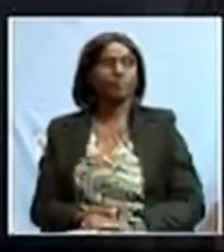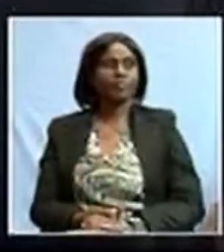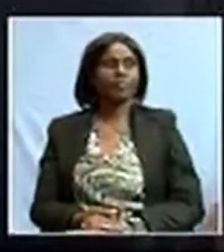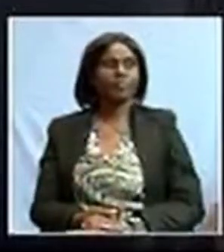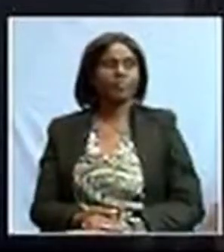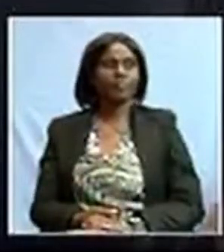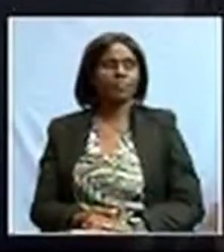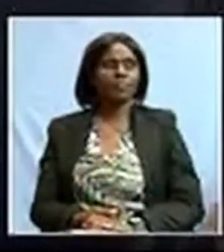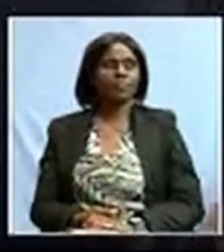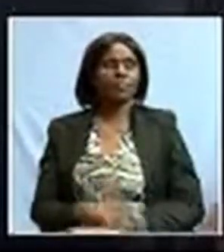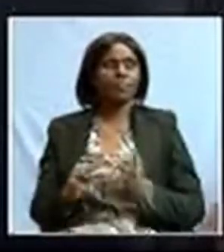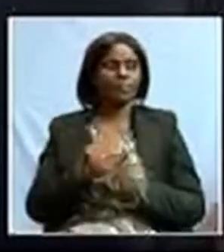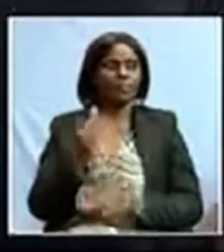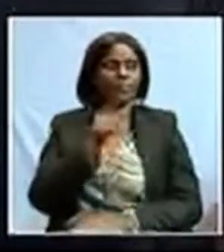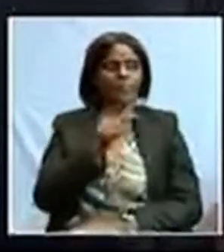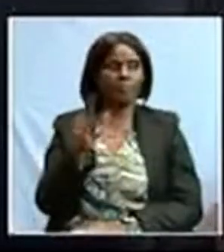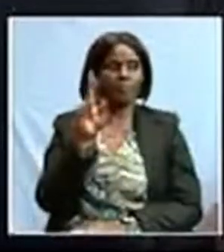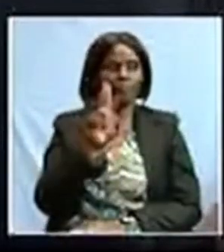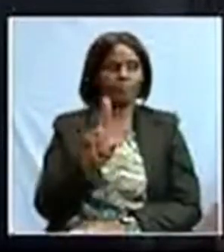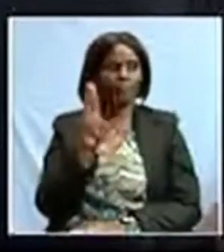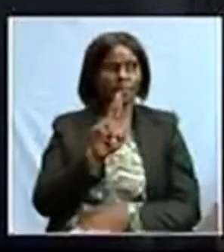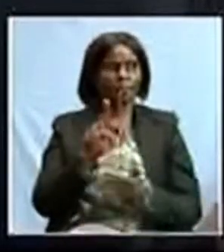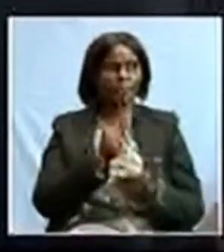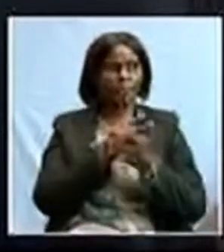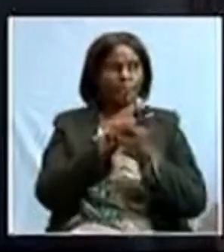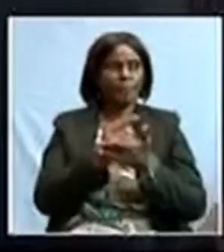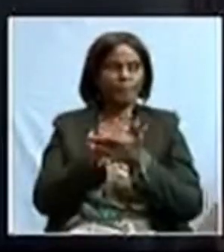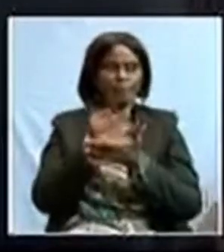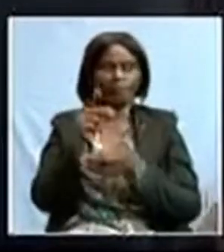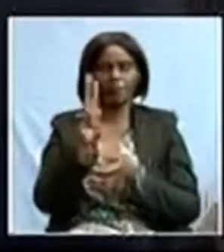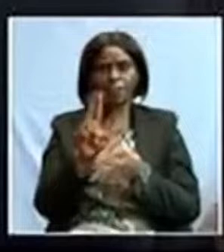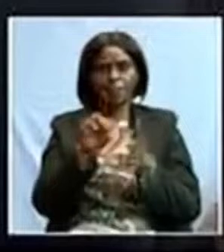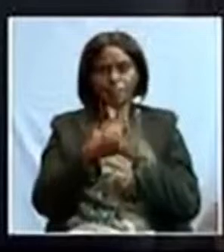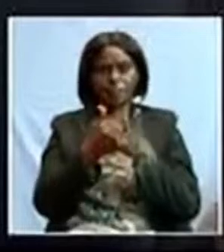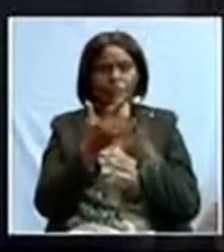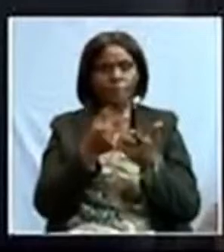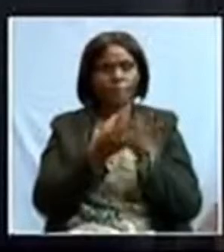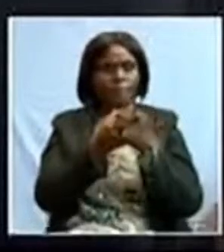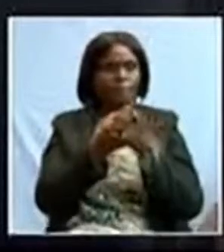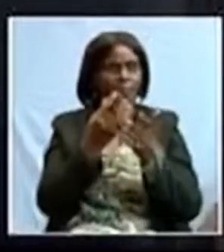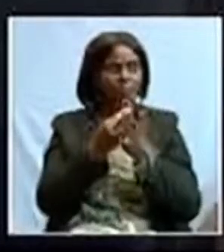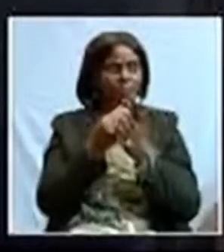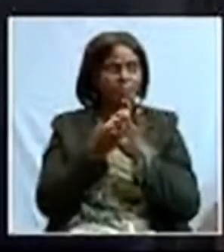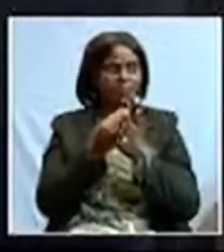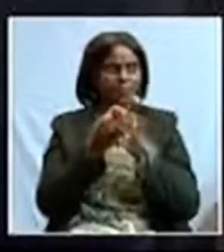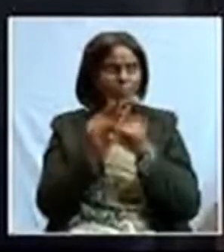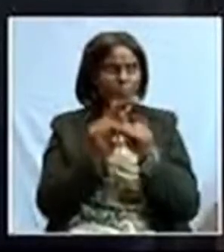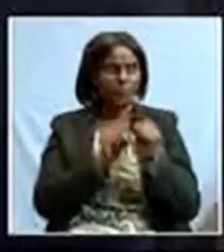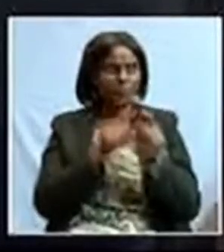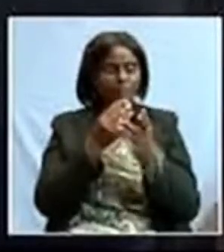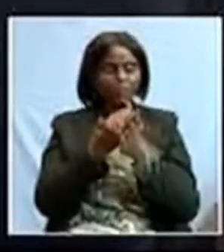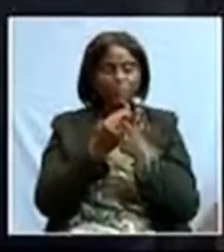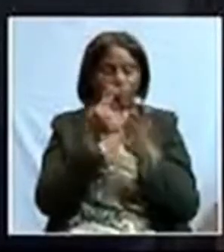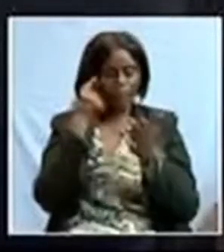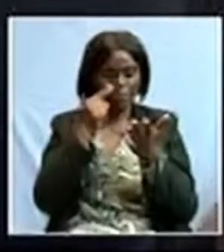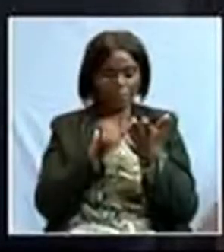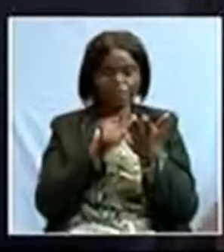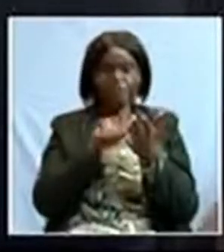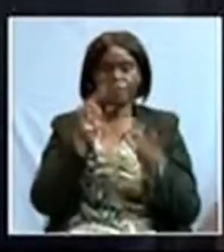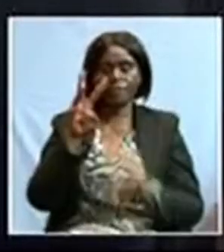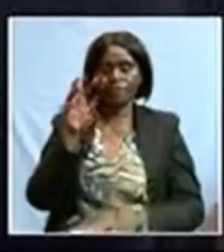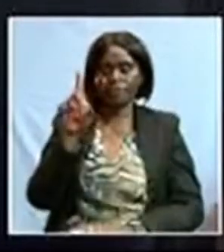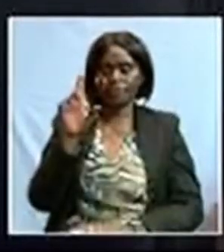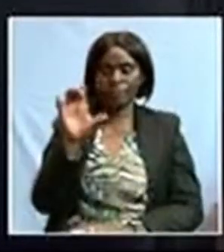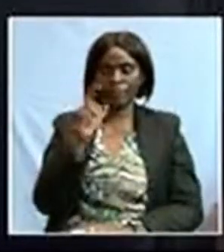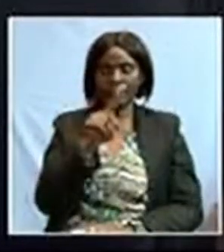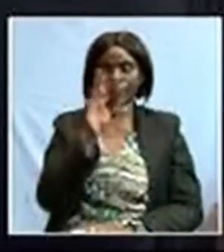How do you use the grants account or grant fund for ward